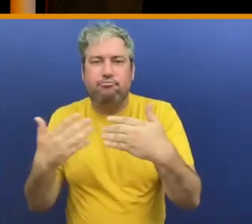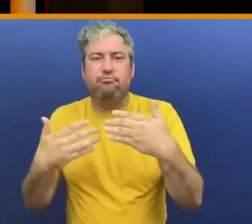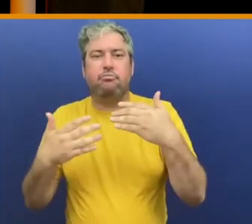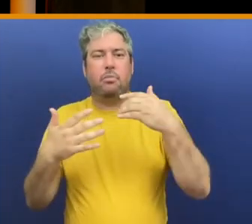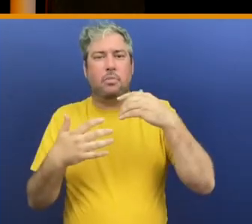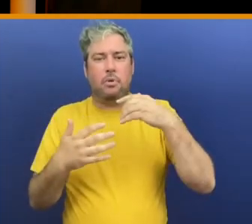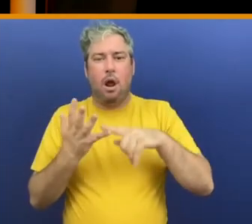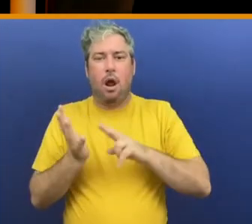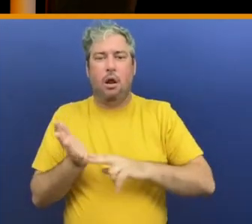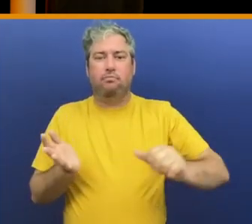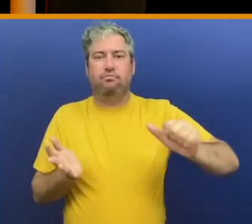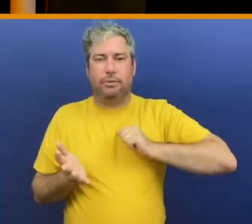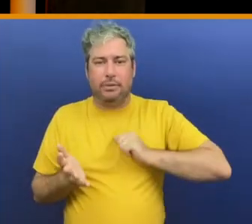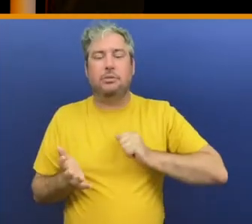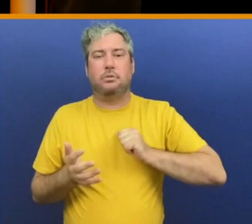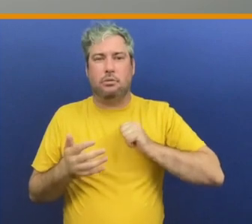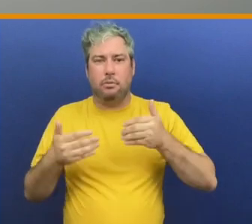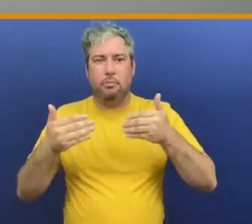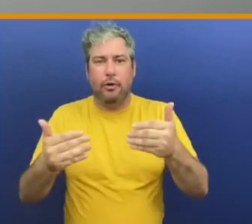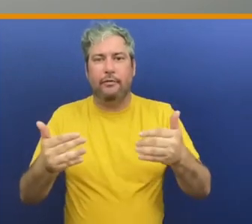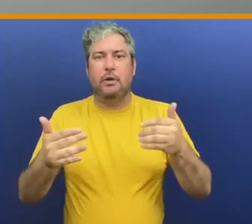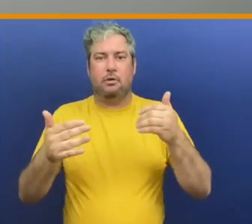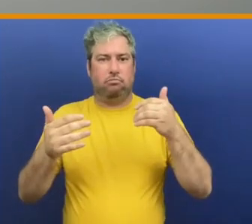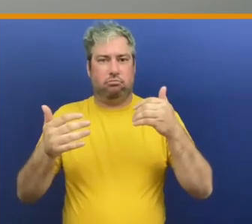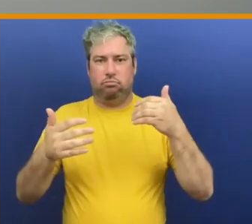F29-34. Thank you very much and good evening.